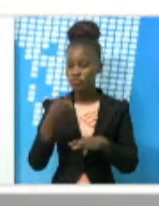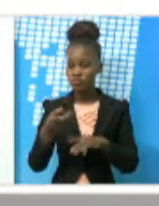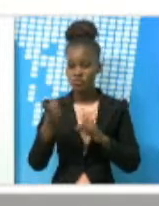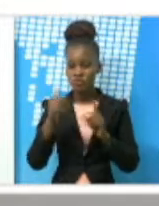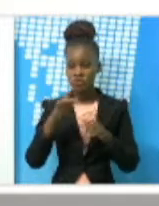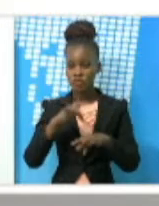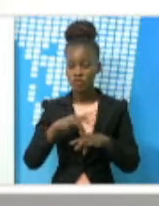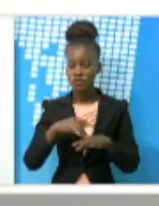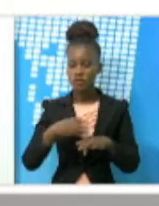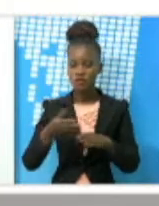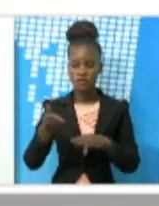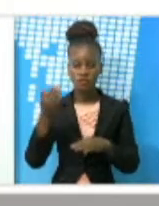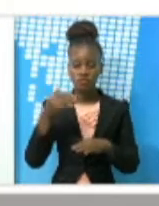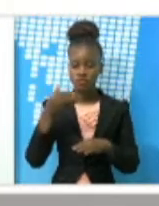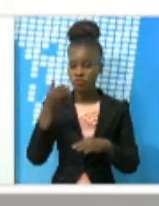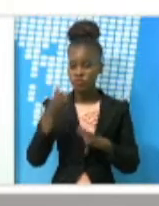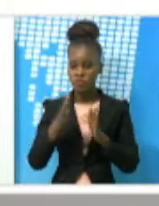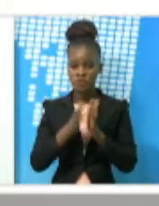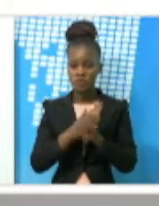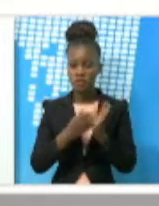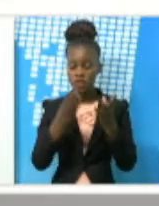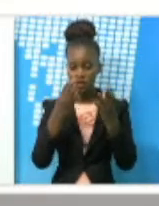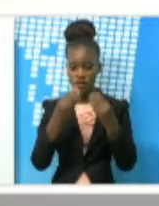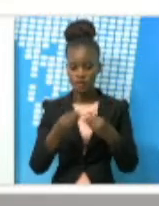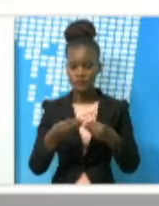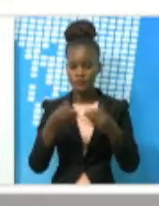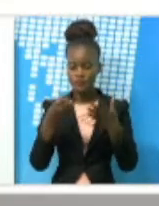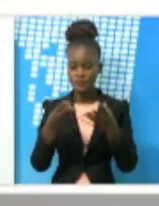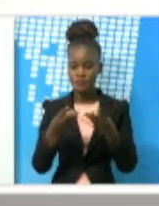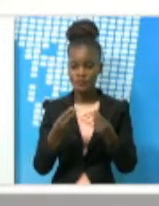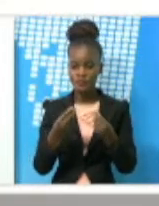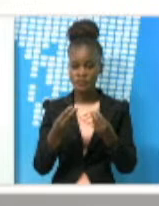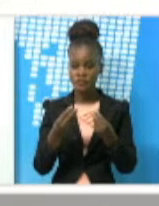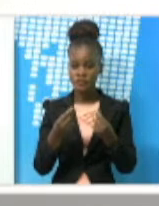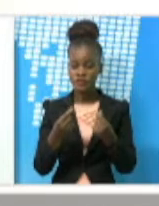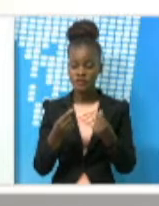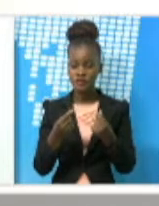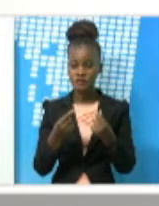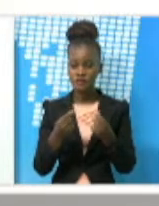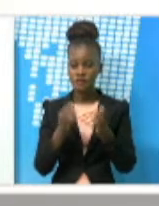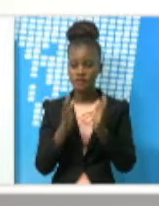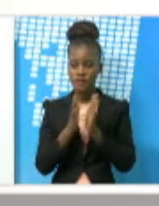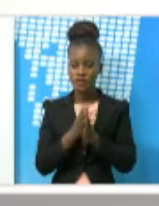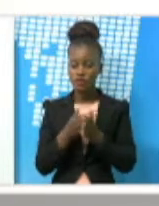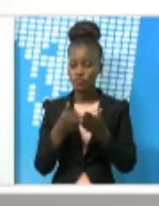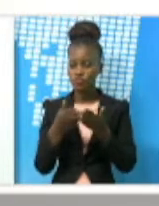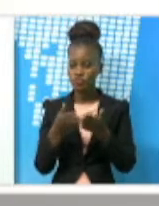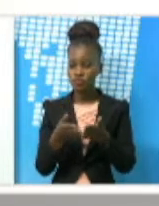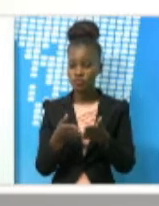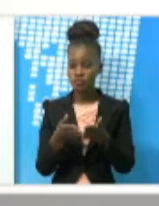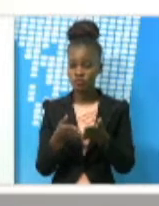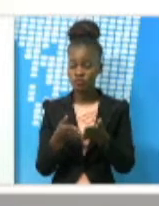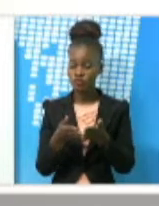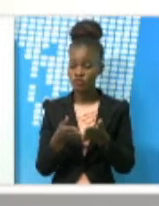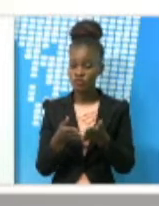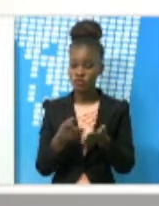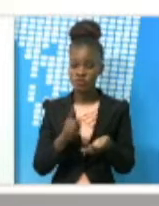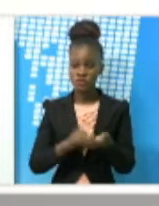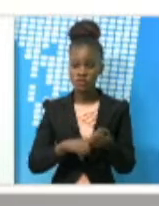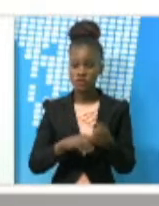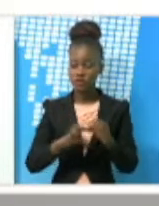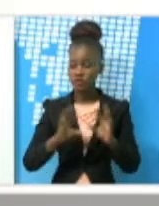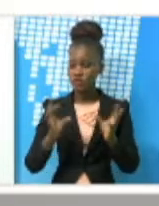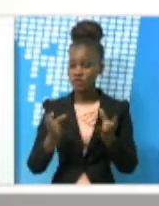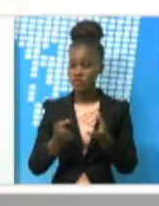so long as you recover this money and you get groups